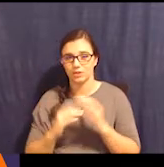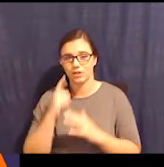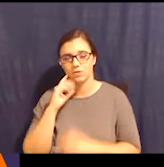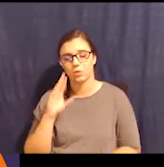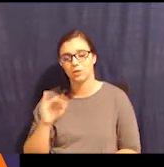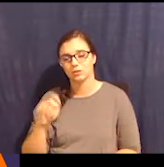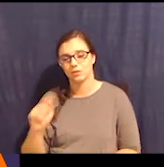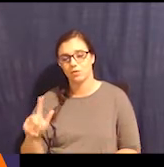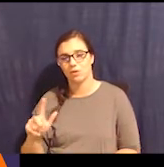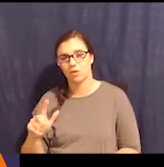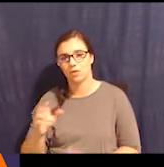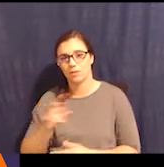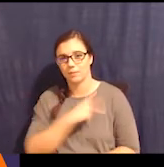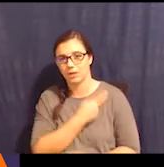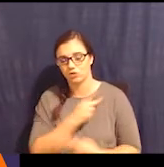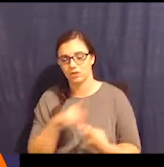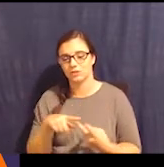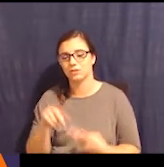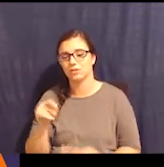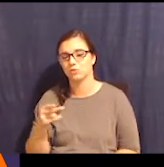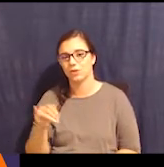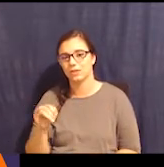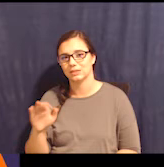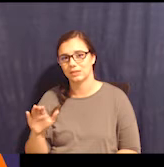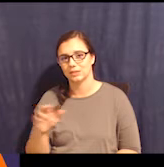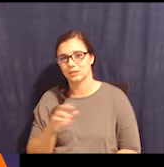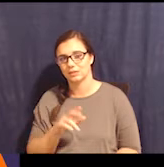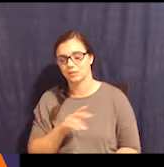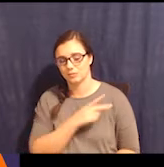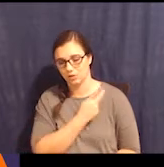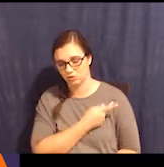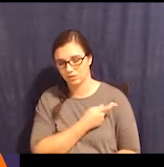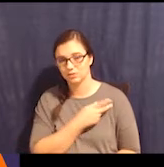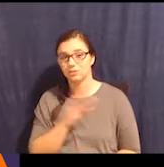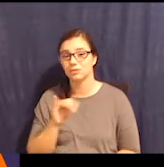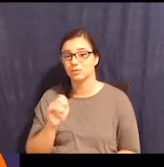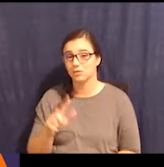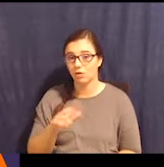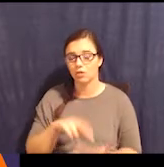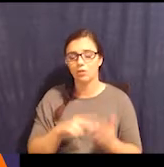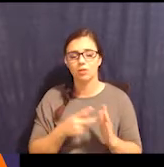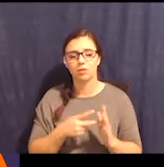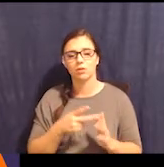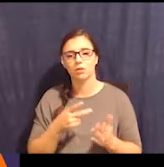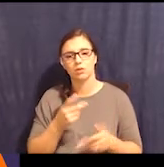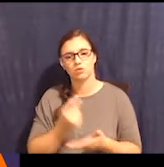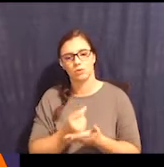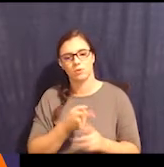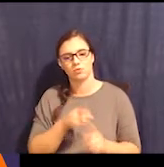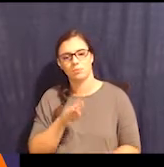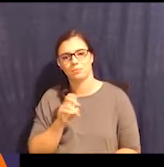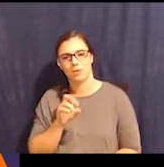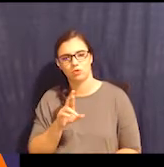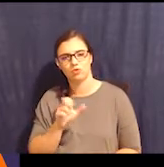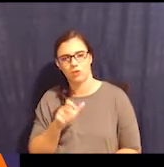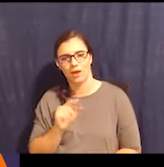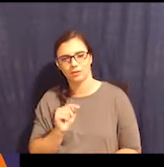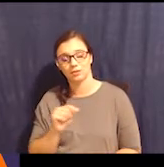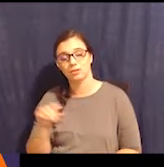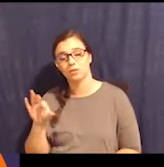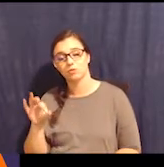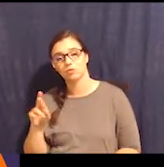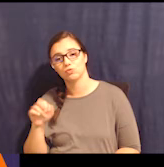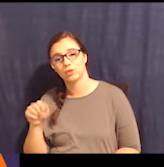patients are committed by court order to receive treatment under the Baker Act, while forensic patients are committed by court order to more